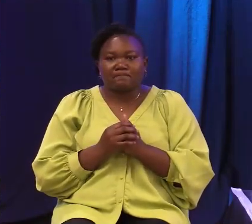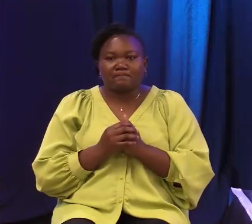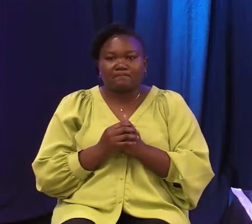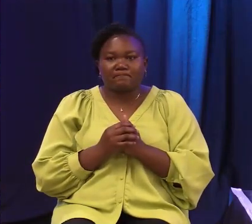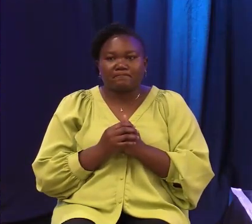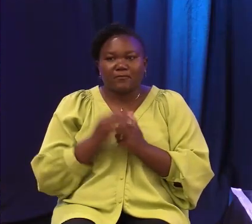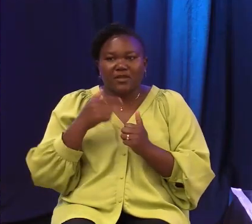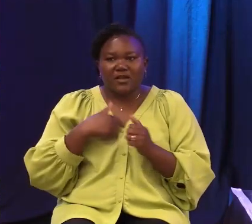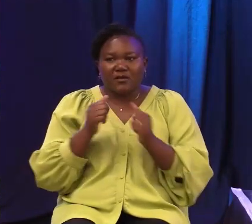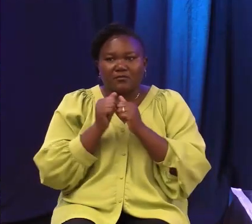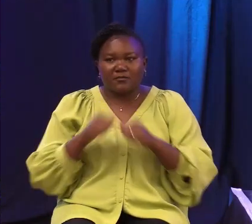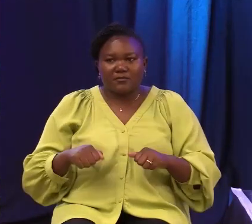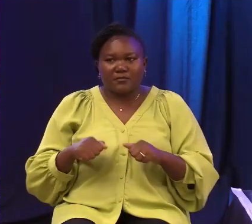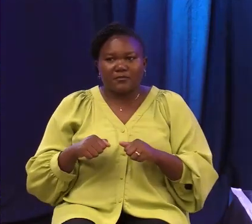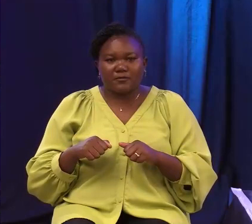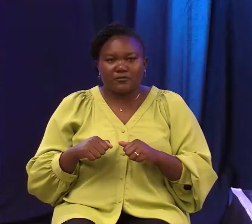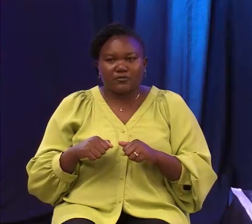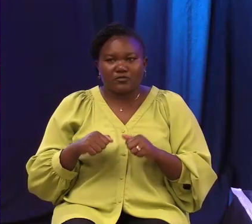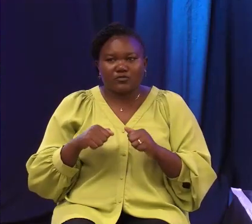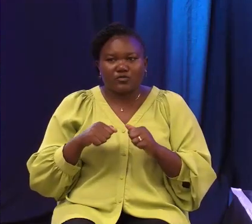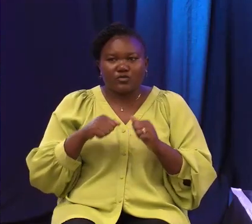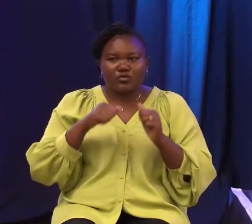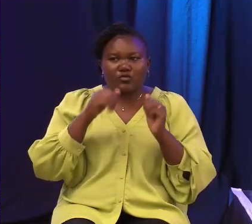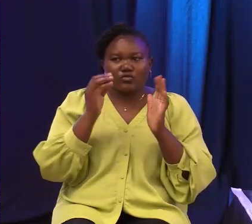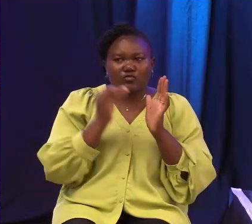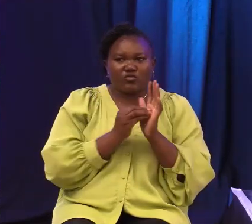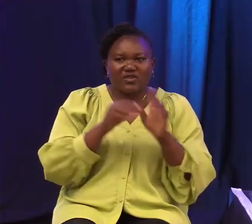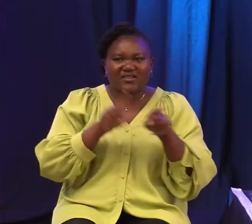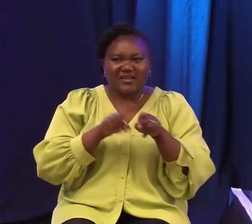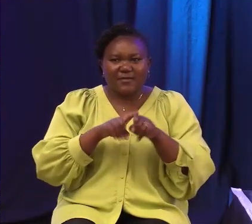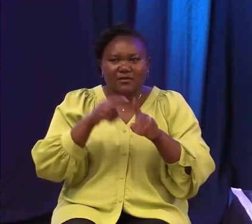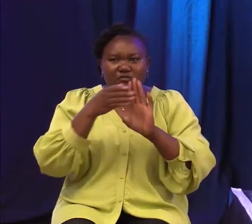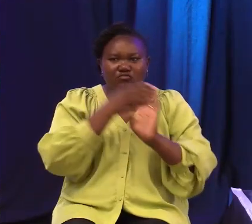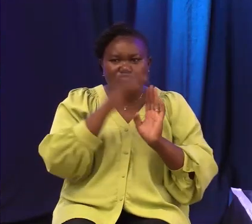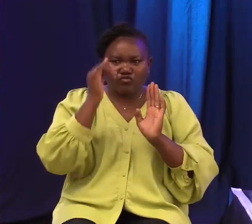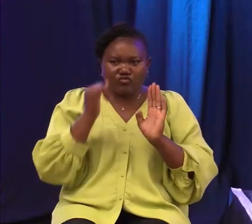I decided to put a figure, let's say, protecting the children.